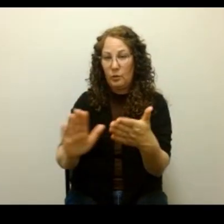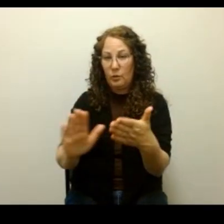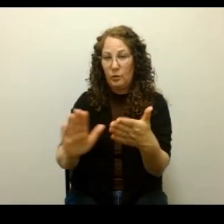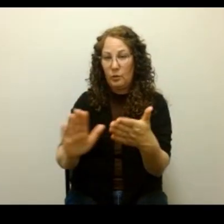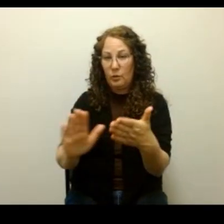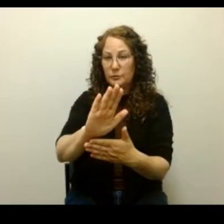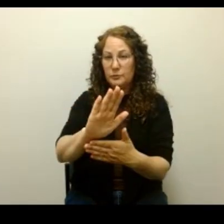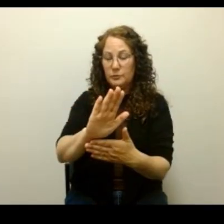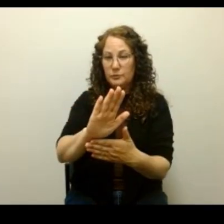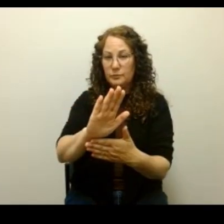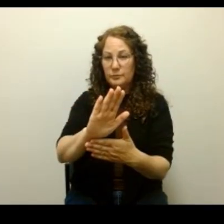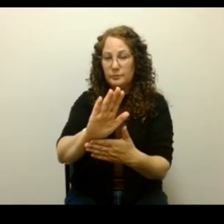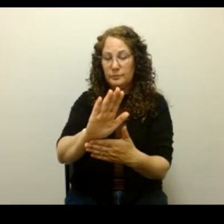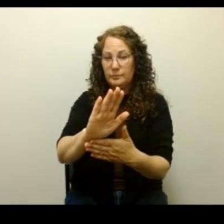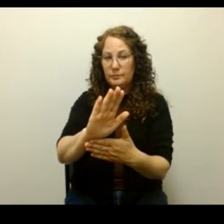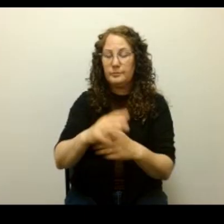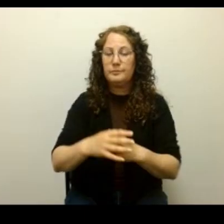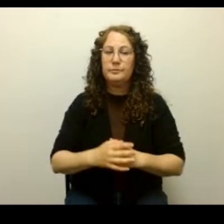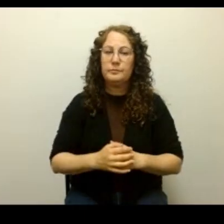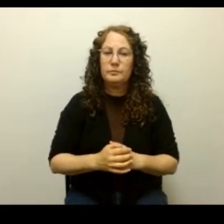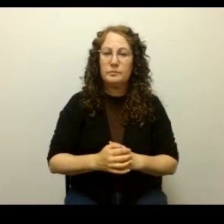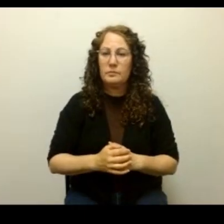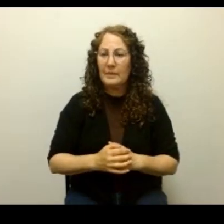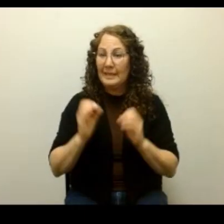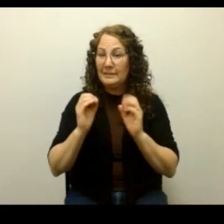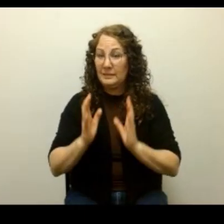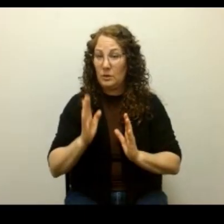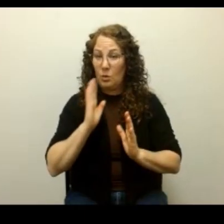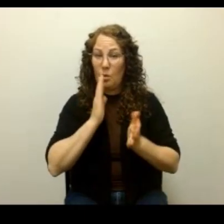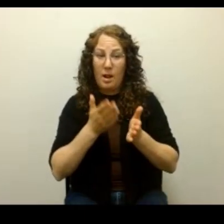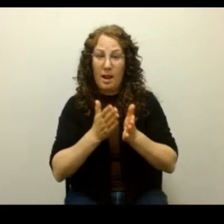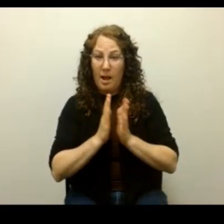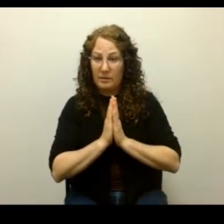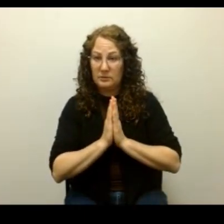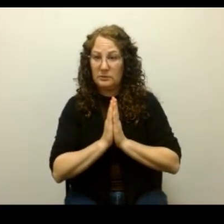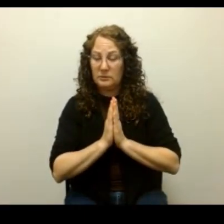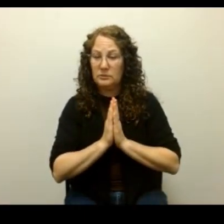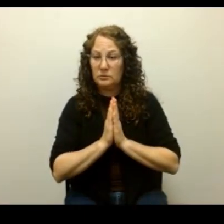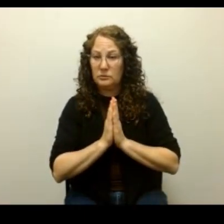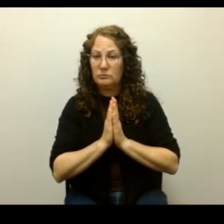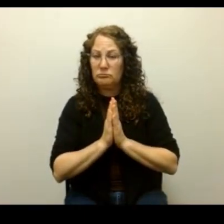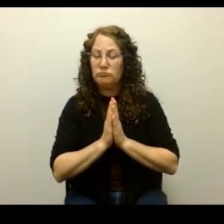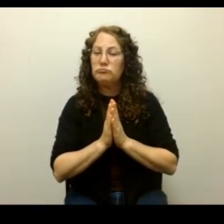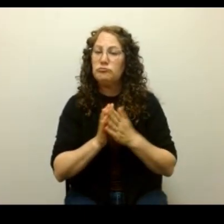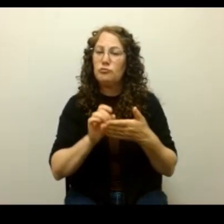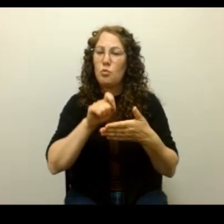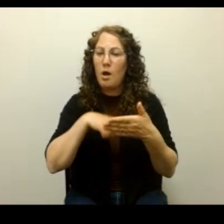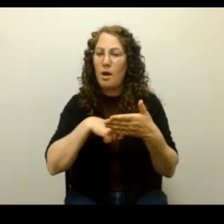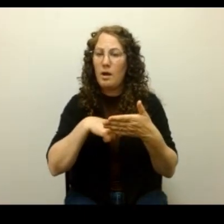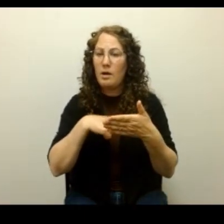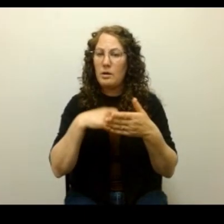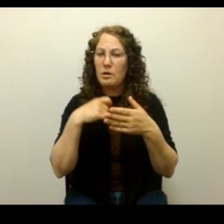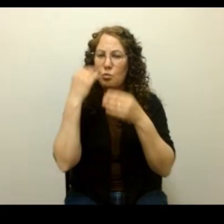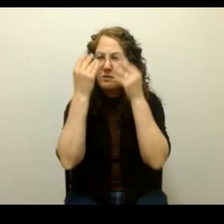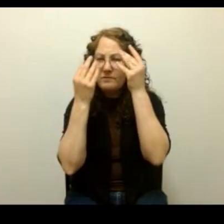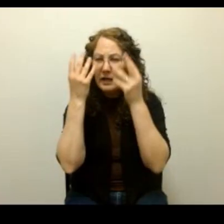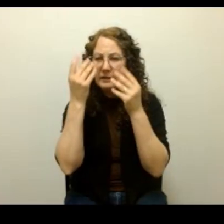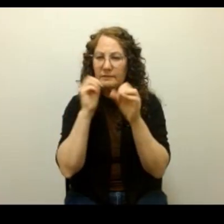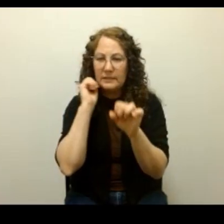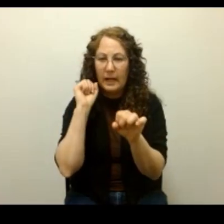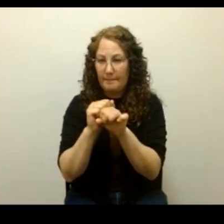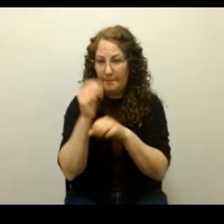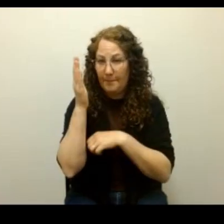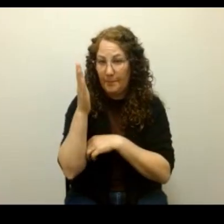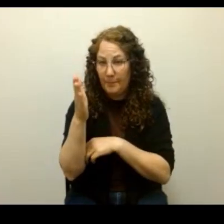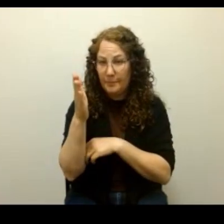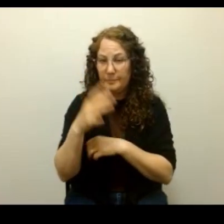you will be asked at some point or another to write a reflective assignment.